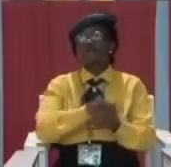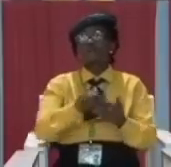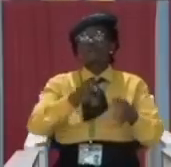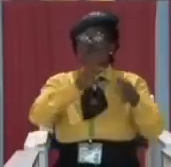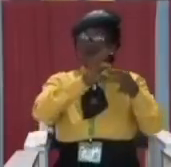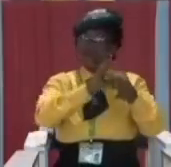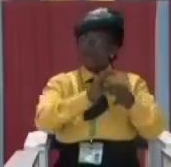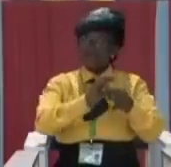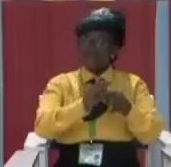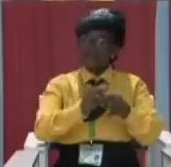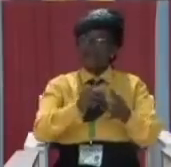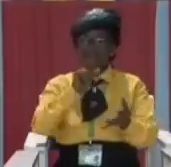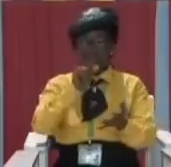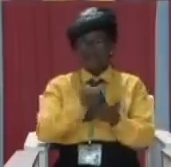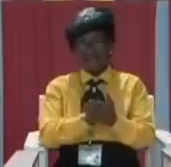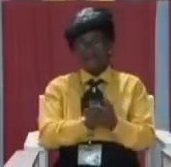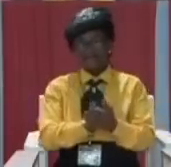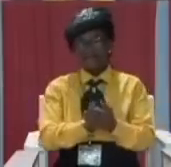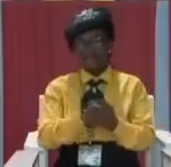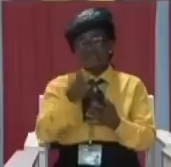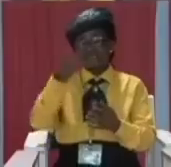that the situation